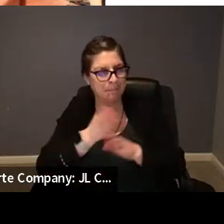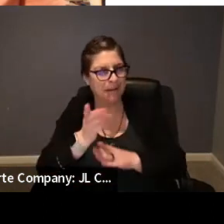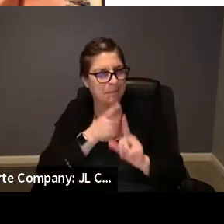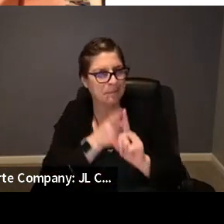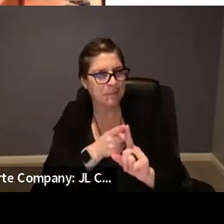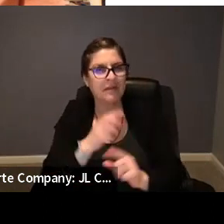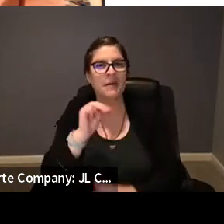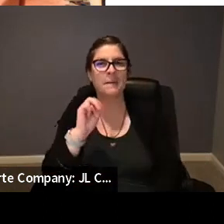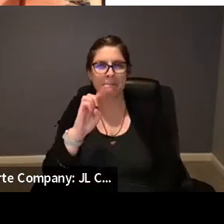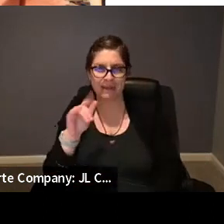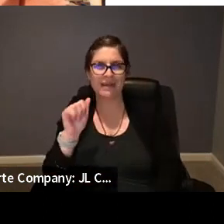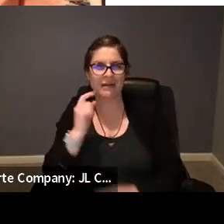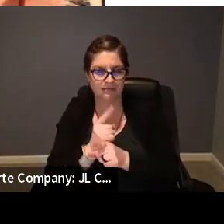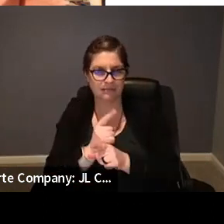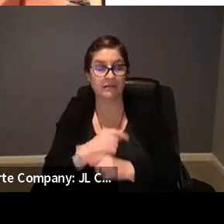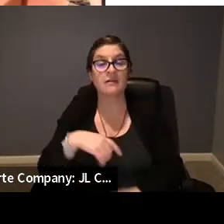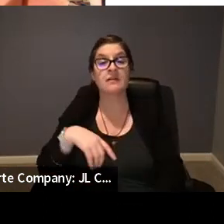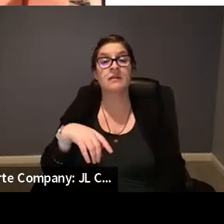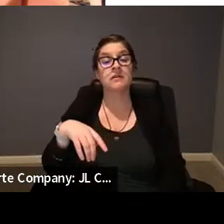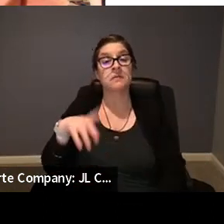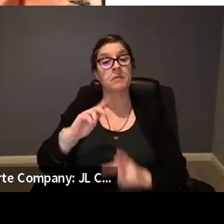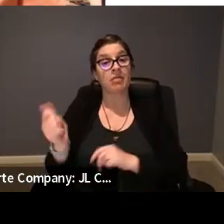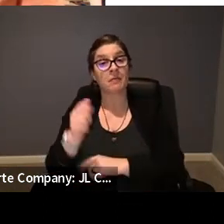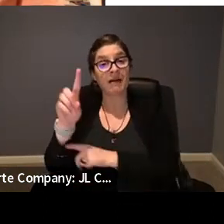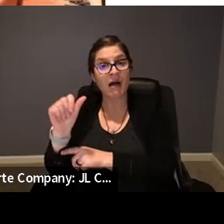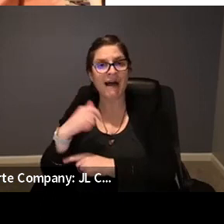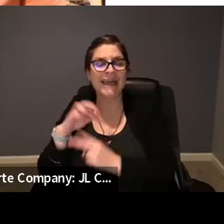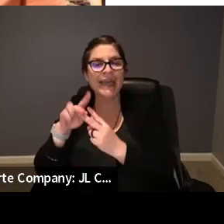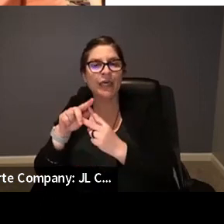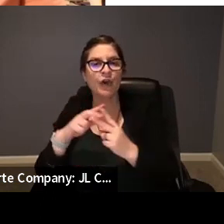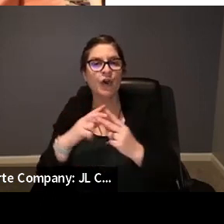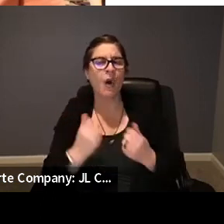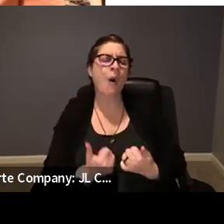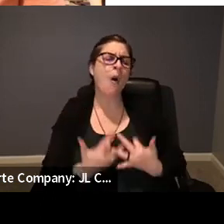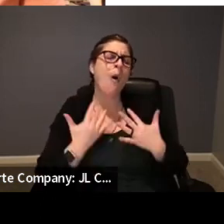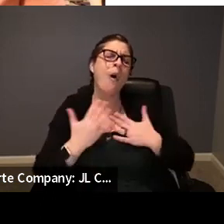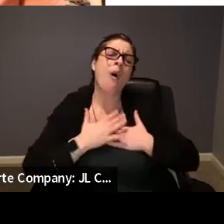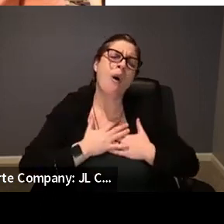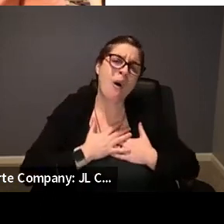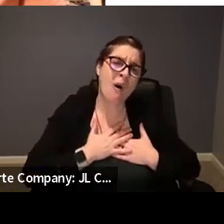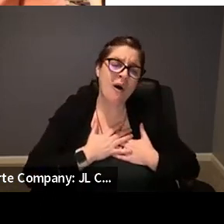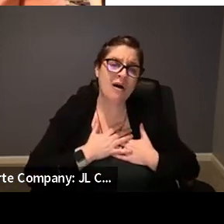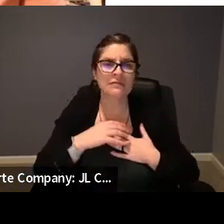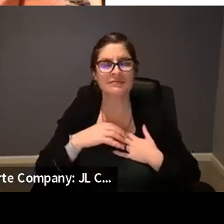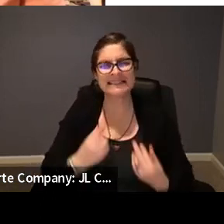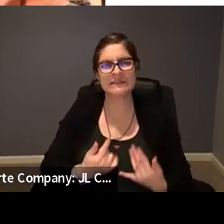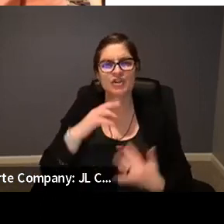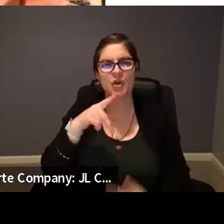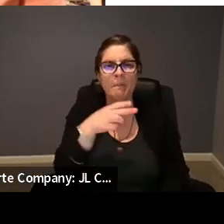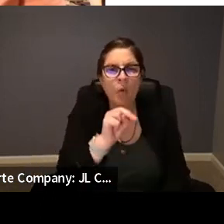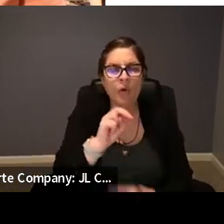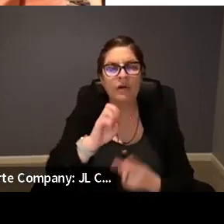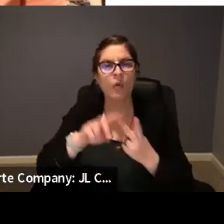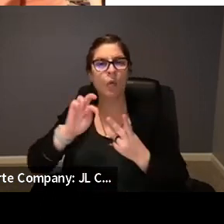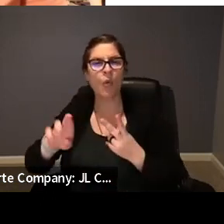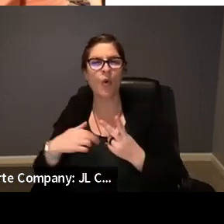back to media, right? Disabled folks are either inspiration stories and turned into inspiration porn, or they're treated as charity cases